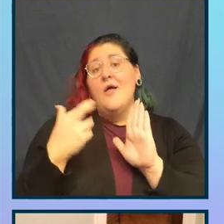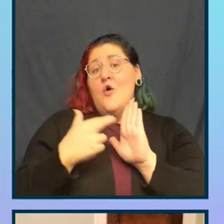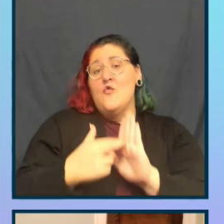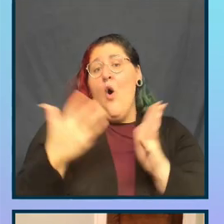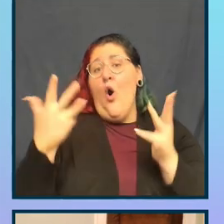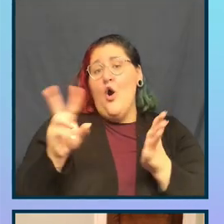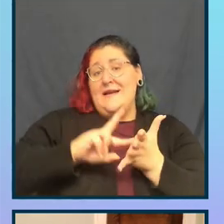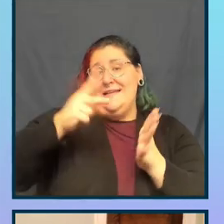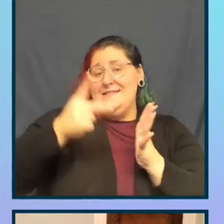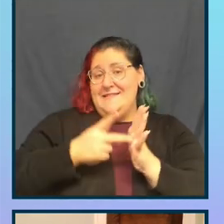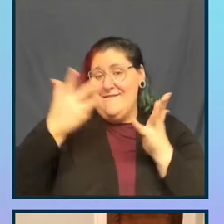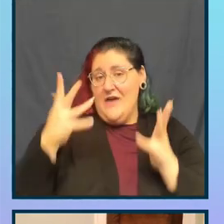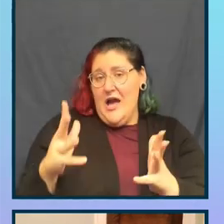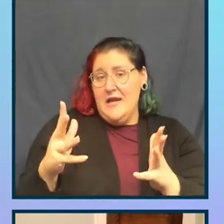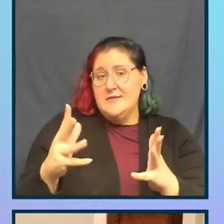role of link.